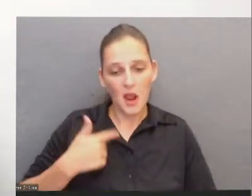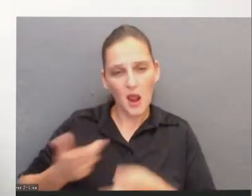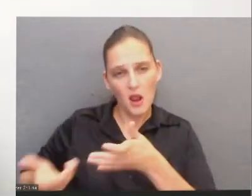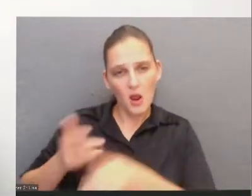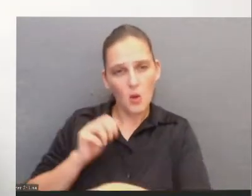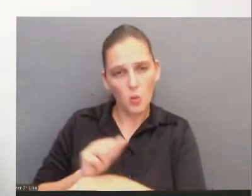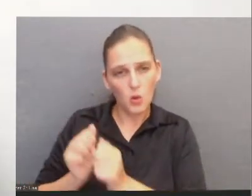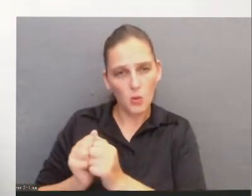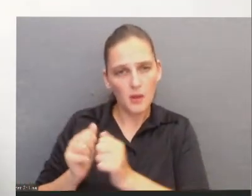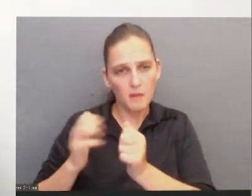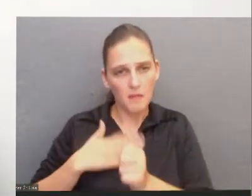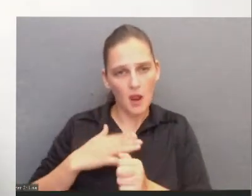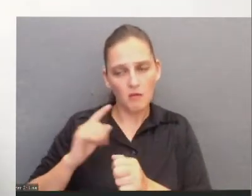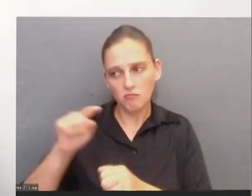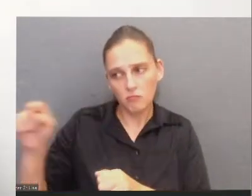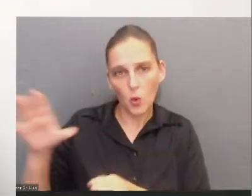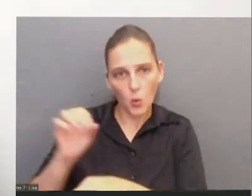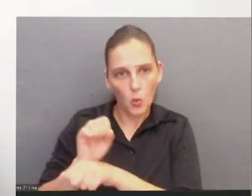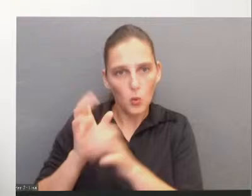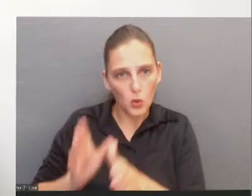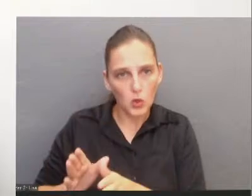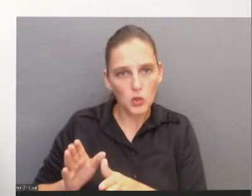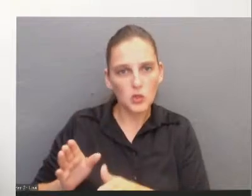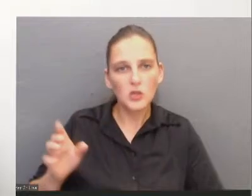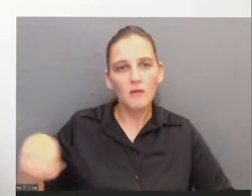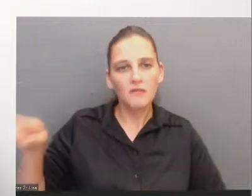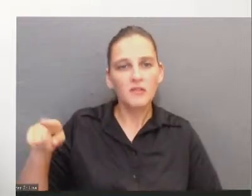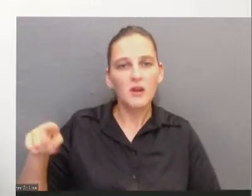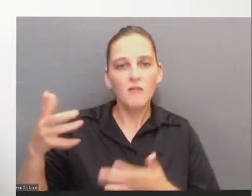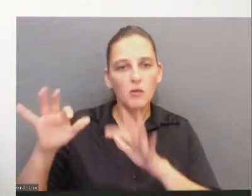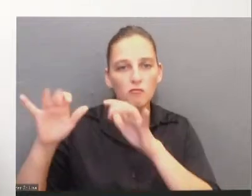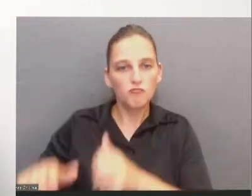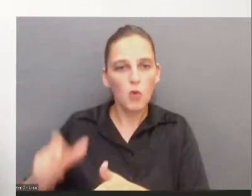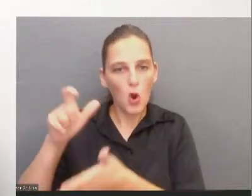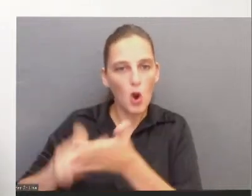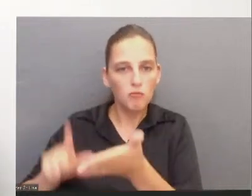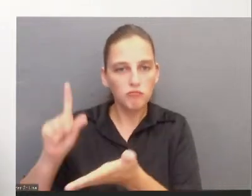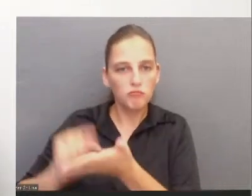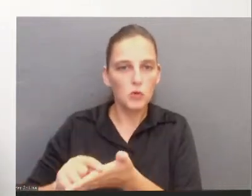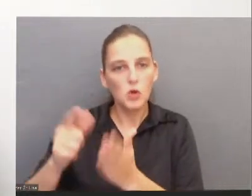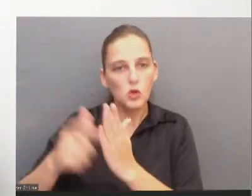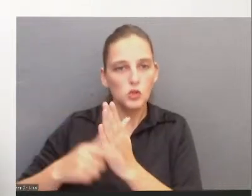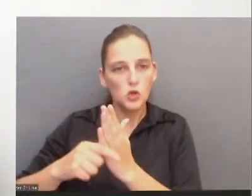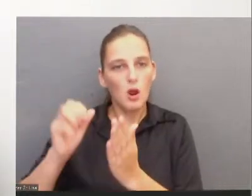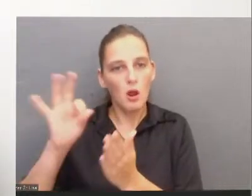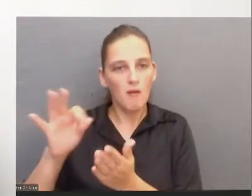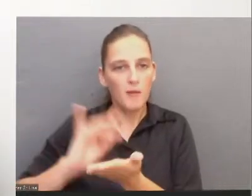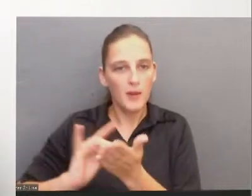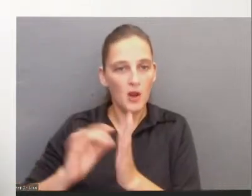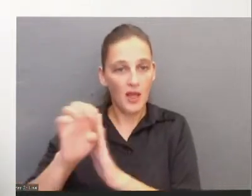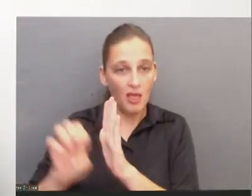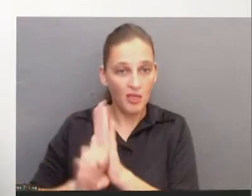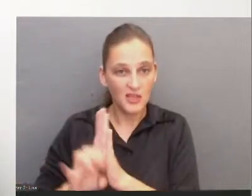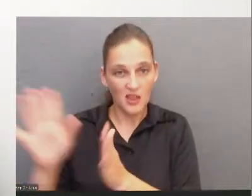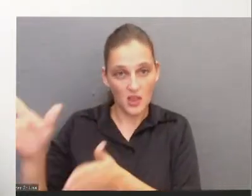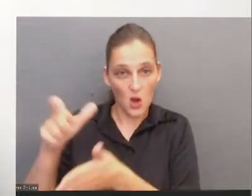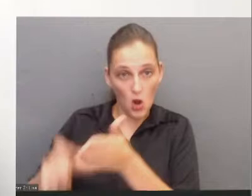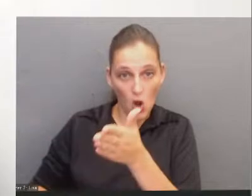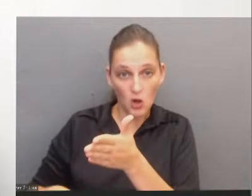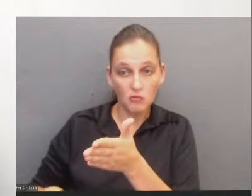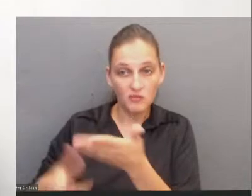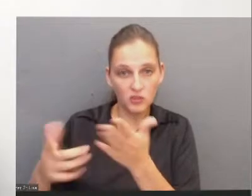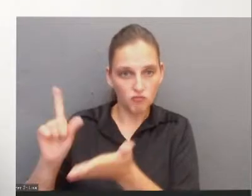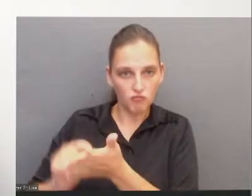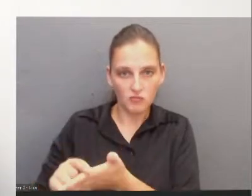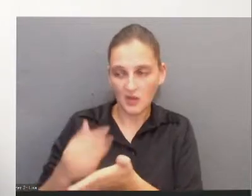Namaka Eneanya, already published in the Journal of Medical Ethics as well as forthcoming there, I'd like to suggest that this injustice should not stand. First, and